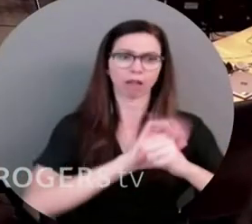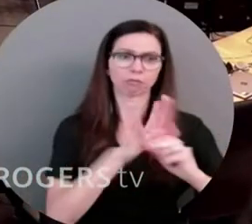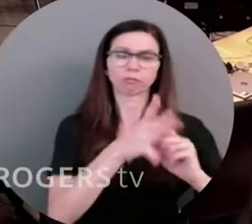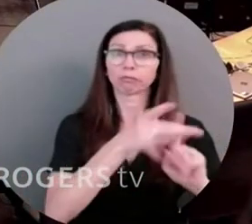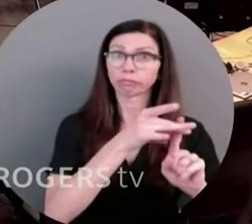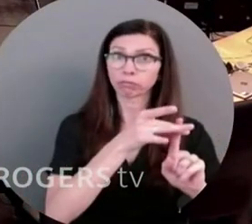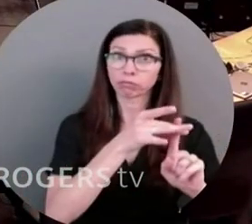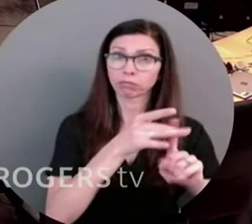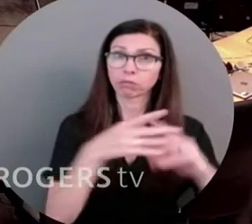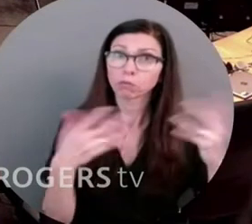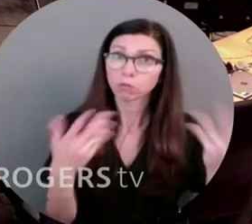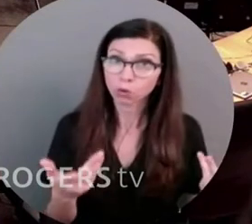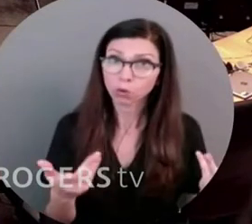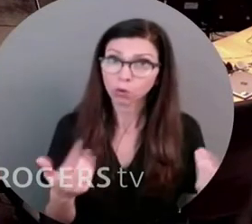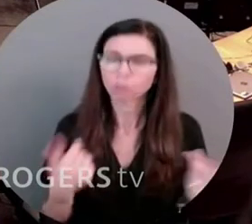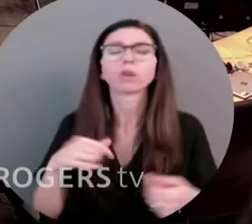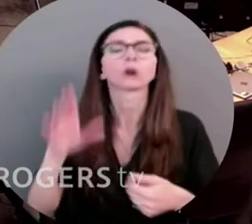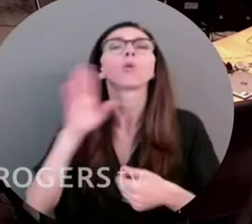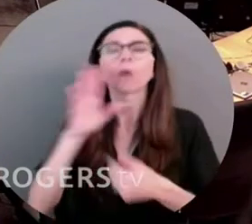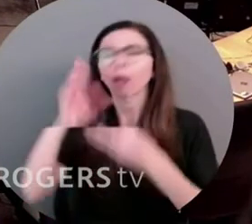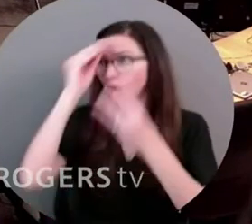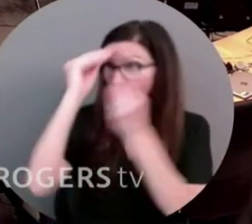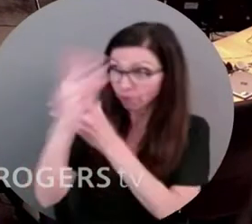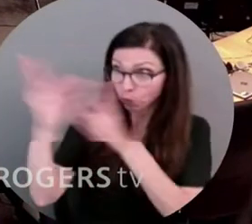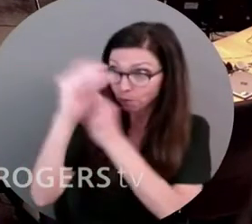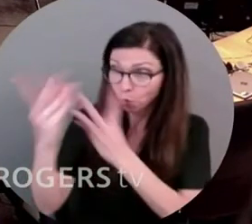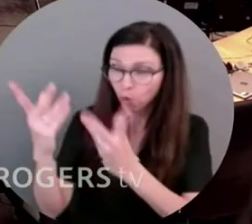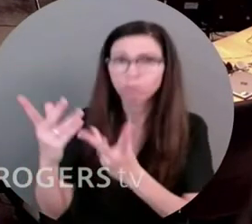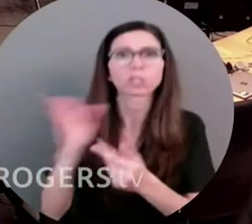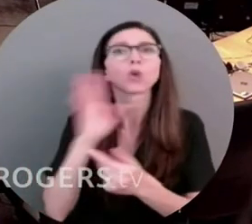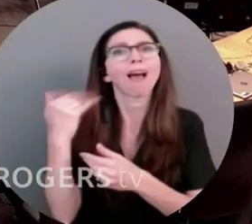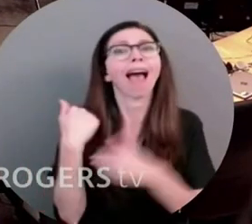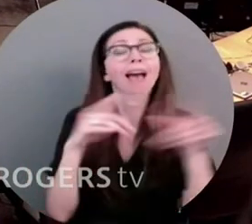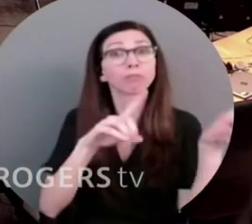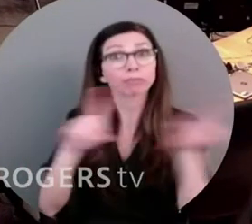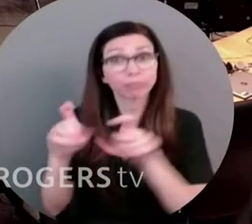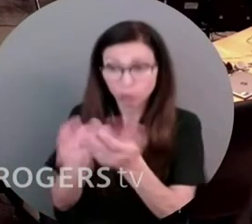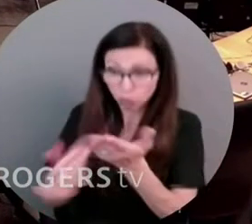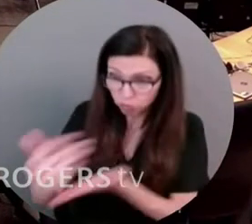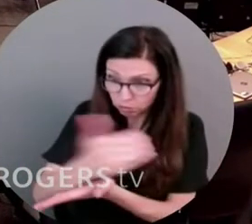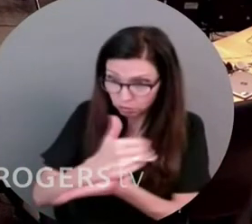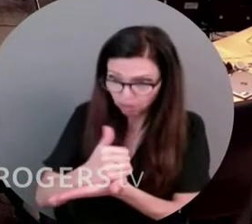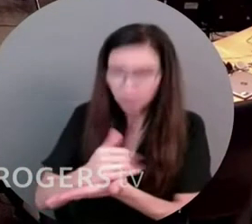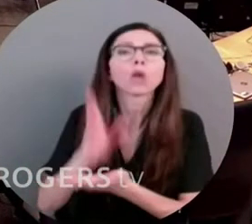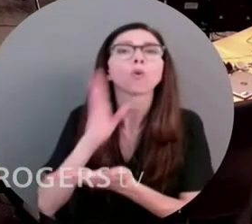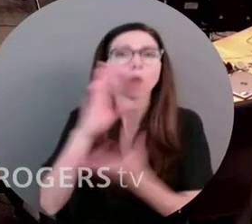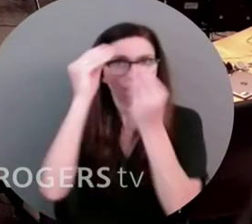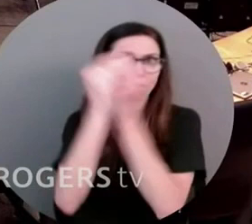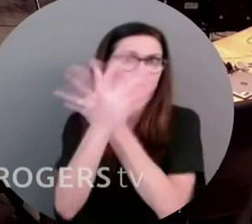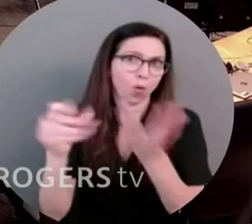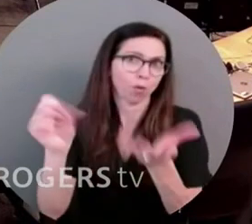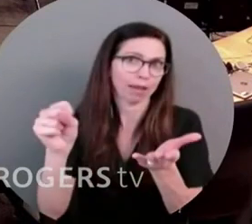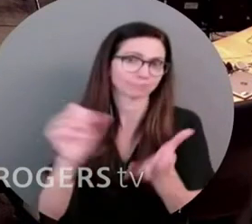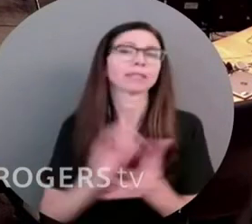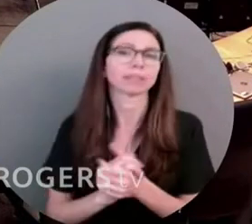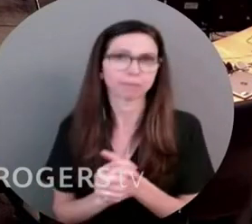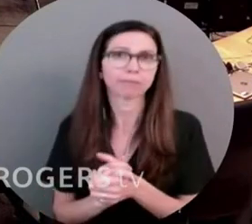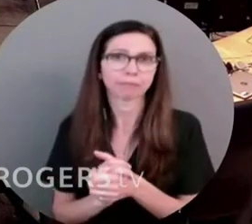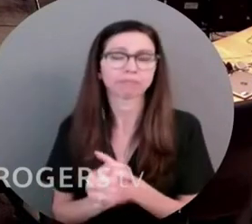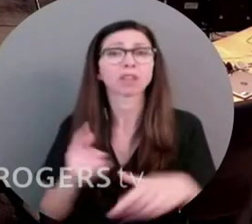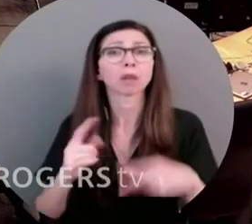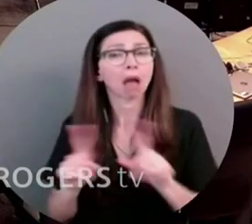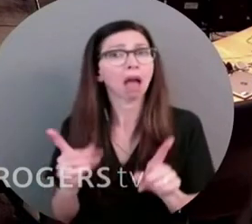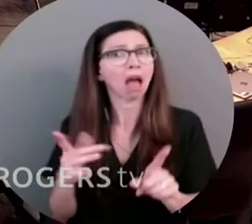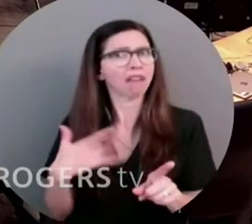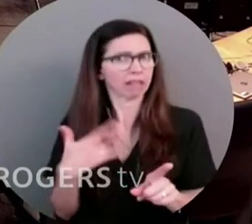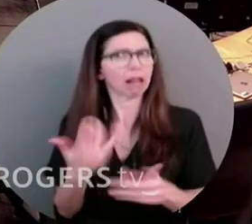we'll be sharing this information with you once we have the results of the poll or the survey. But it looks like most people in